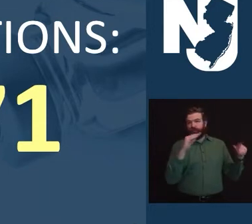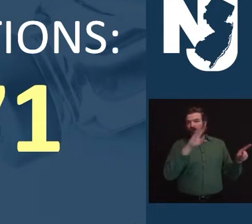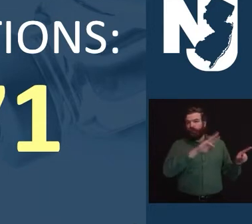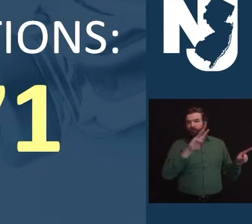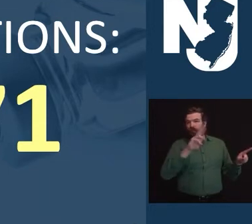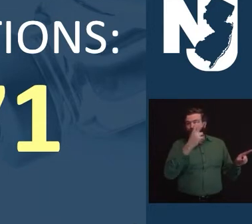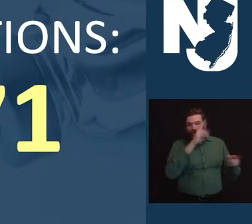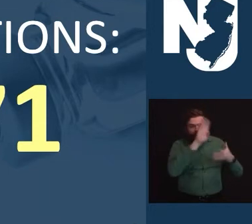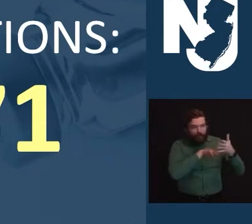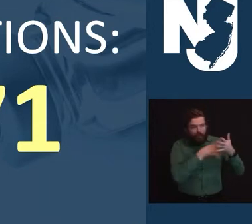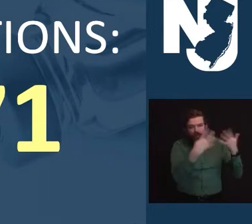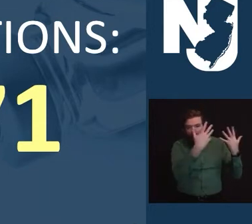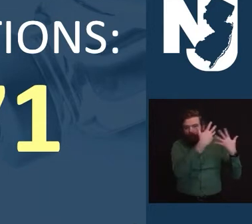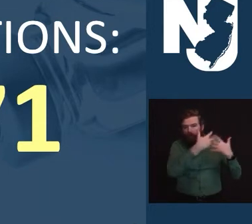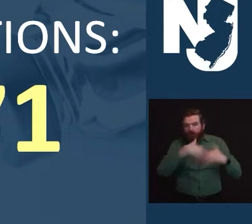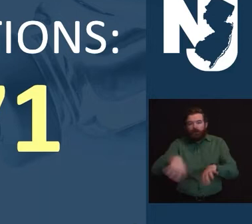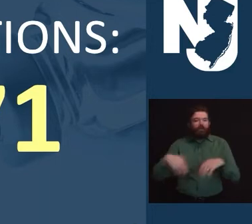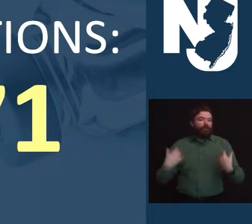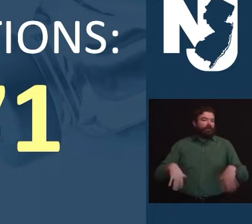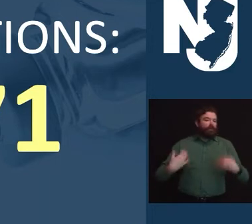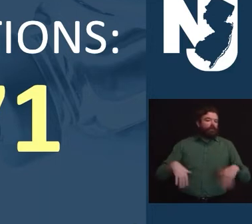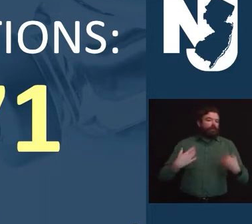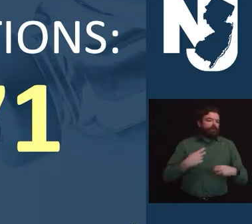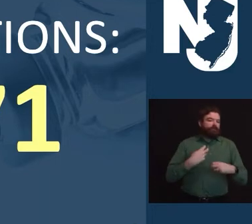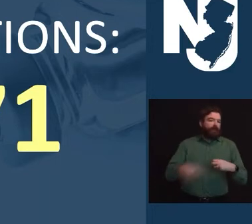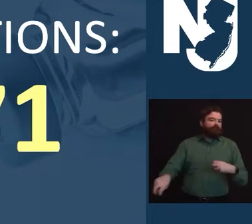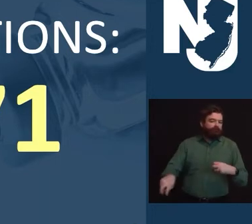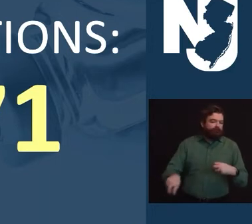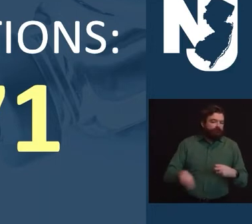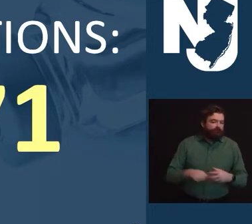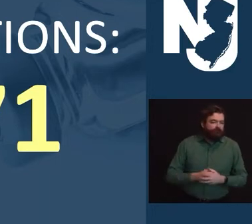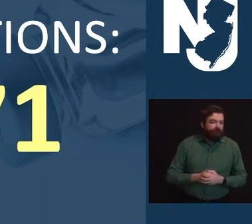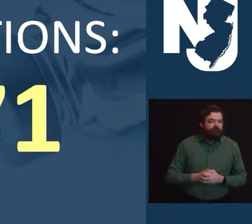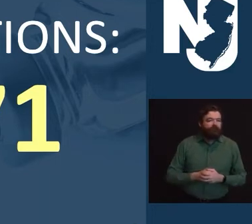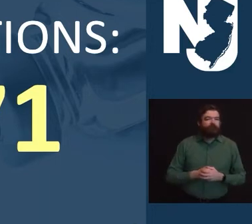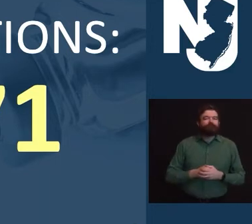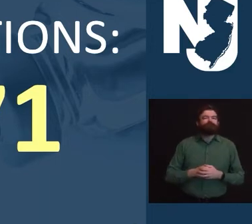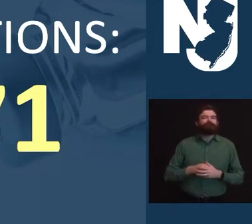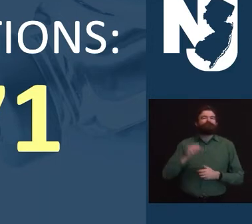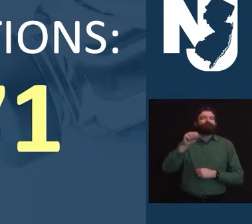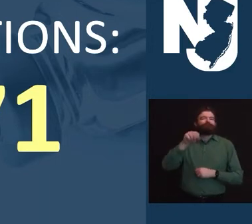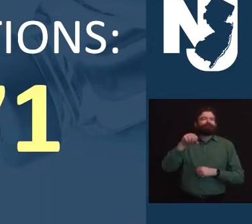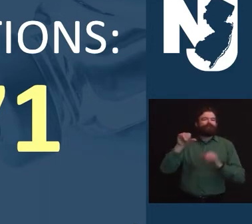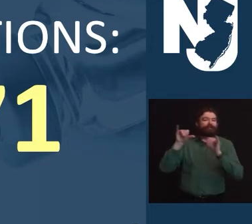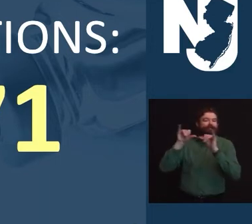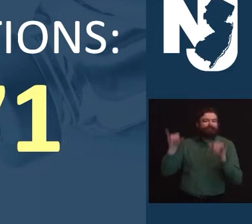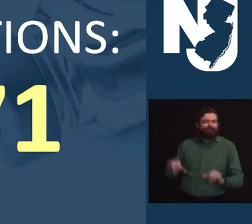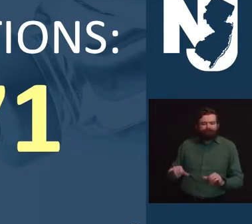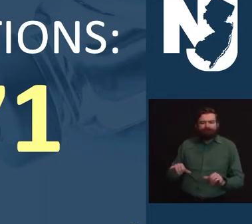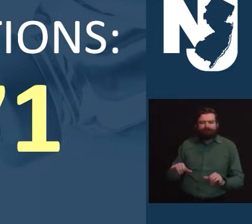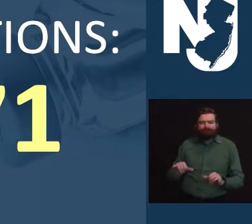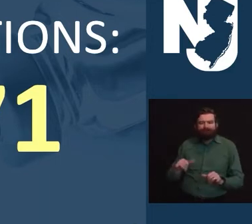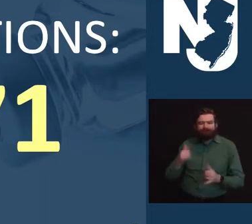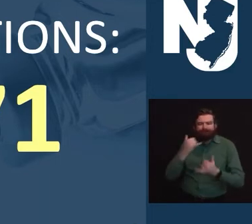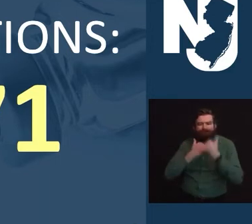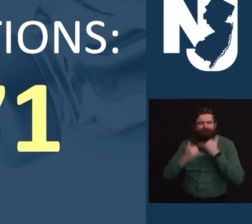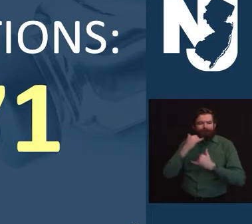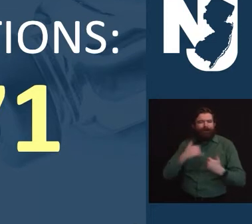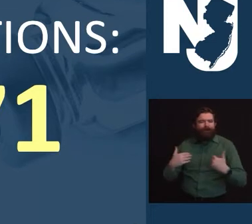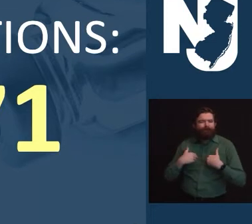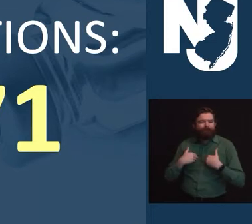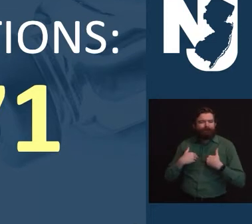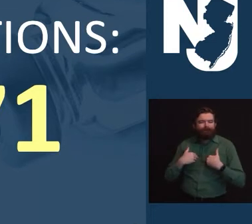double-booked appointments for yesterday. Unfortunately, we needed to cancel a number of appointments that were erroneously